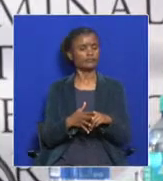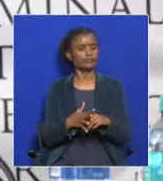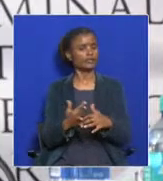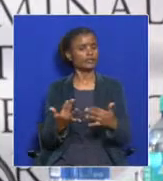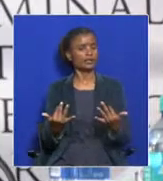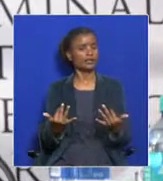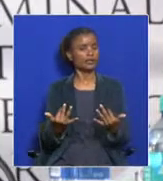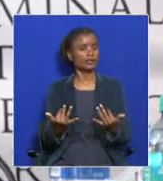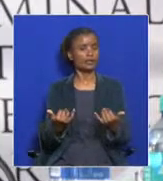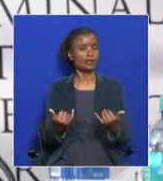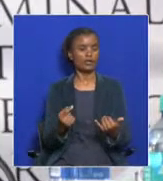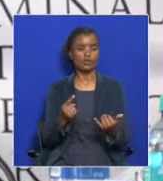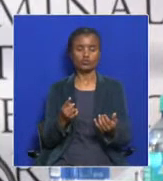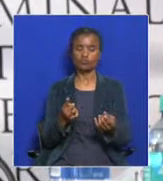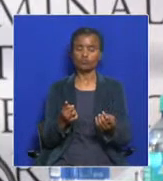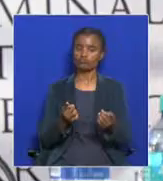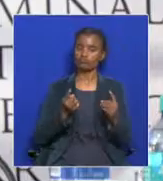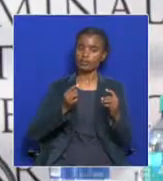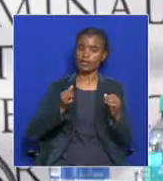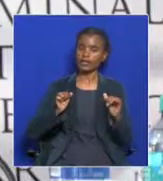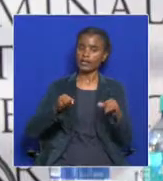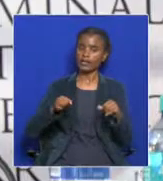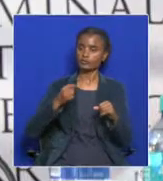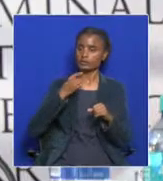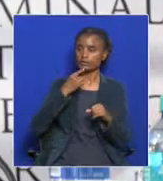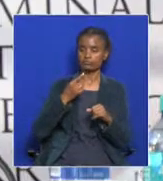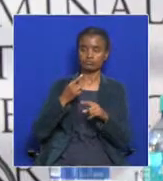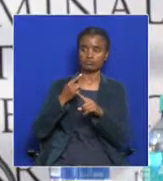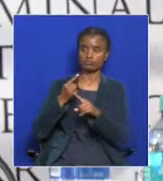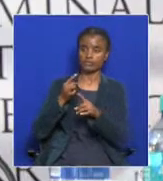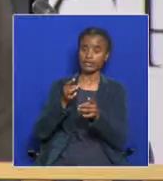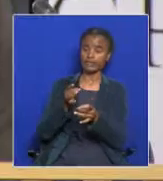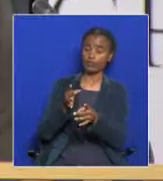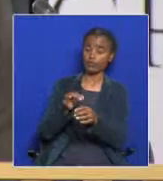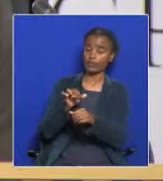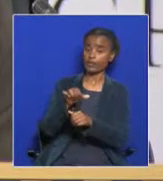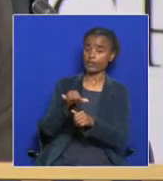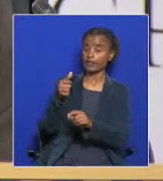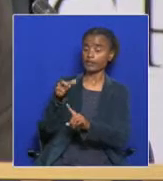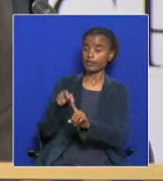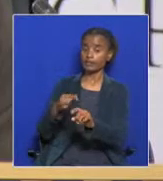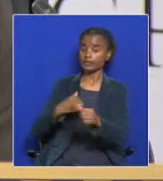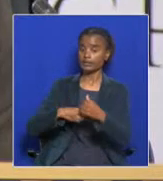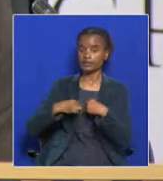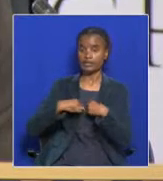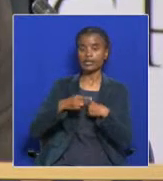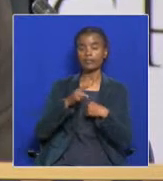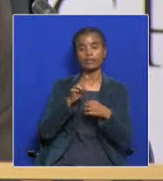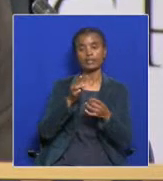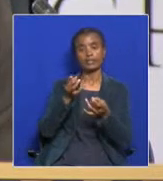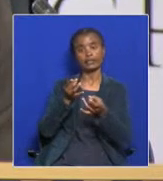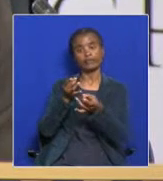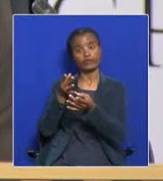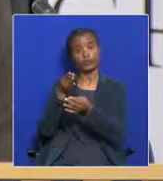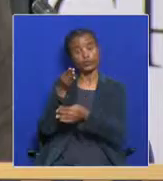do so, but to direct these queries to you and seek assistance from you. Was that appropriate?